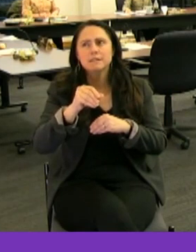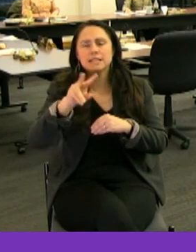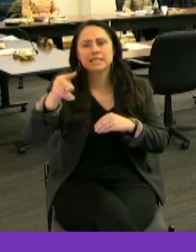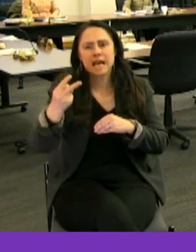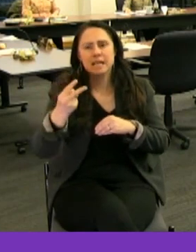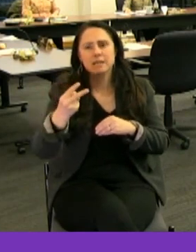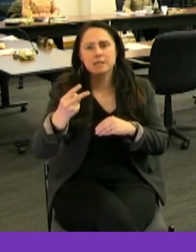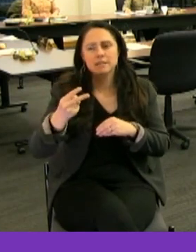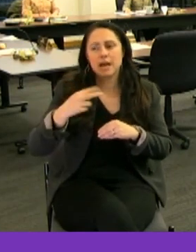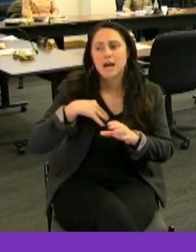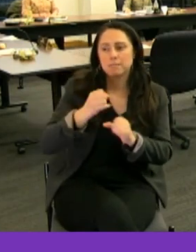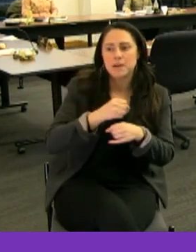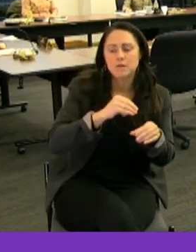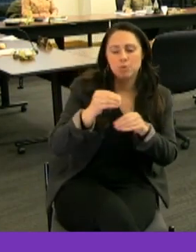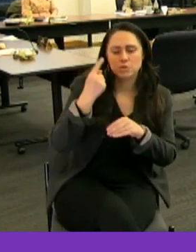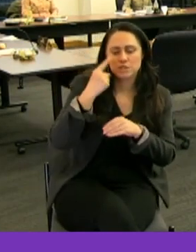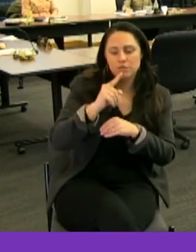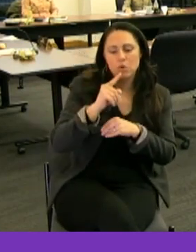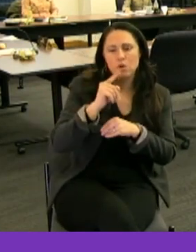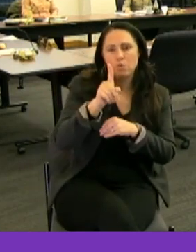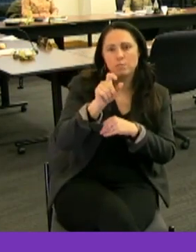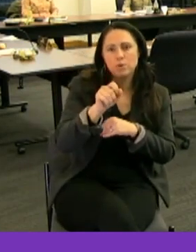second. I'll make a motion for 1.4.2,